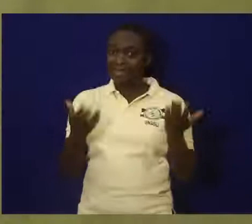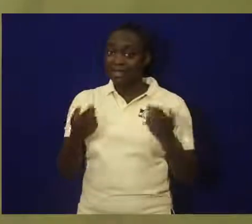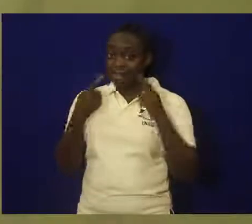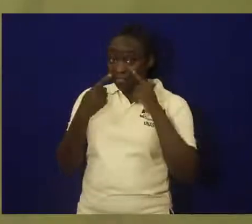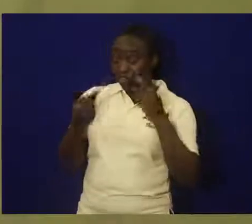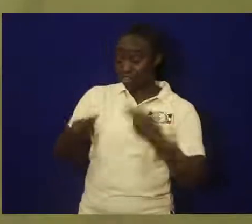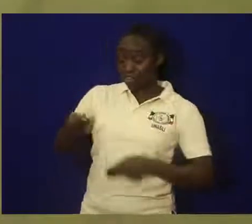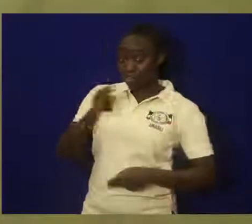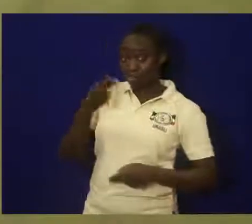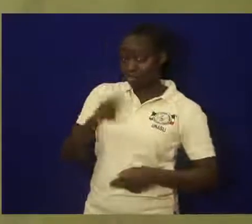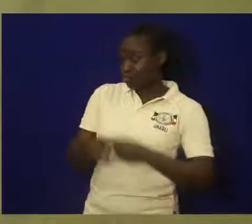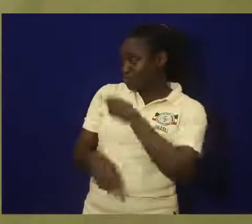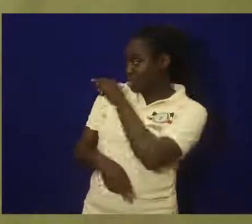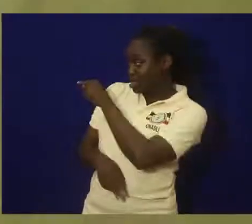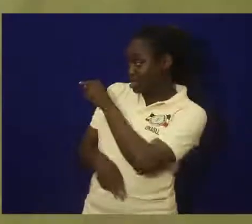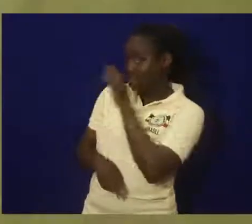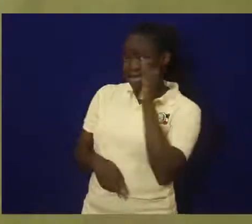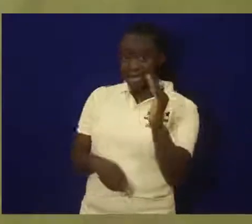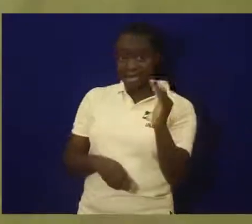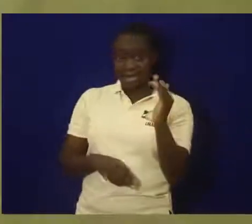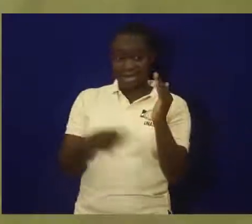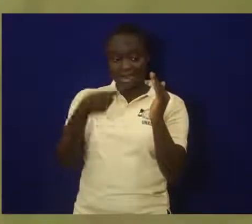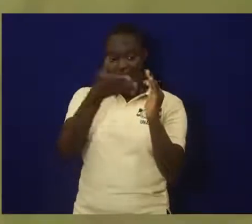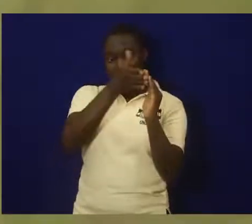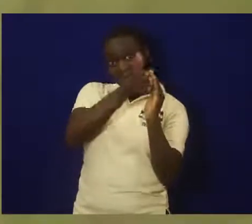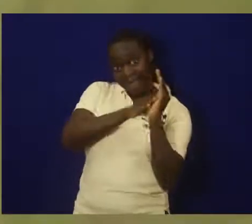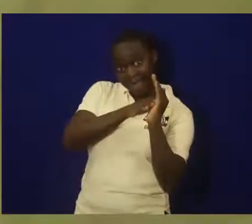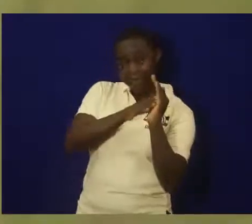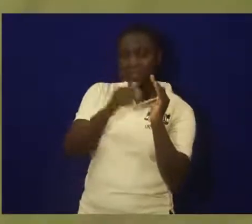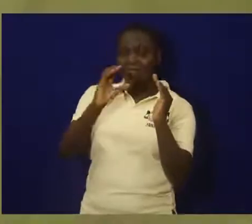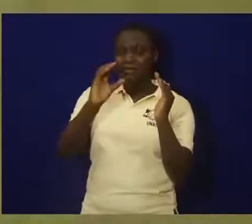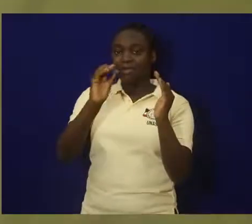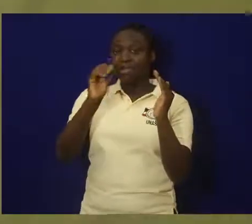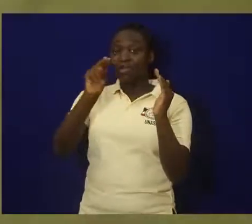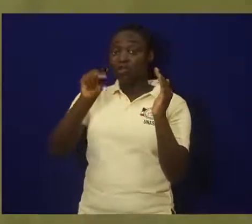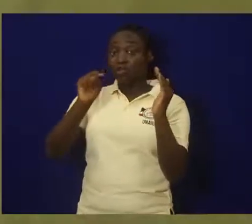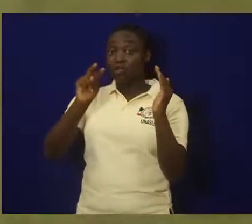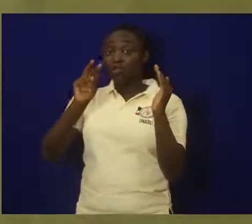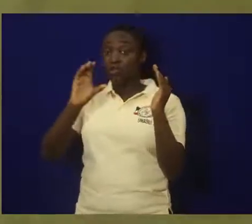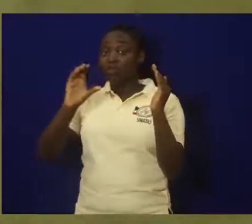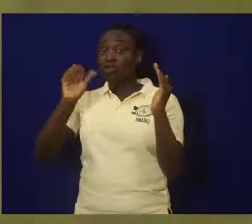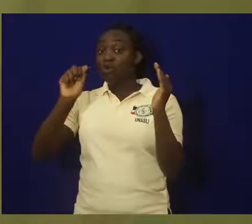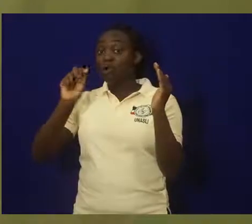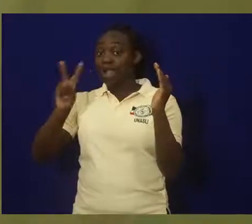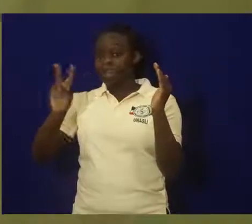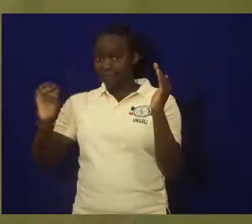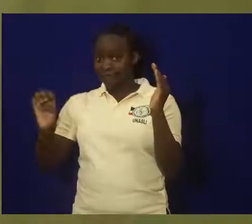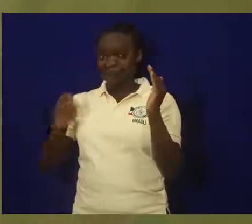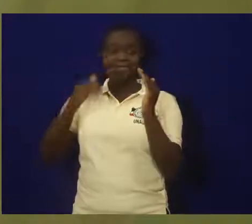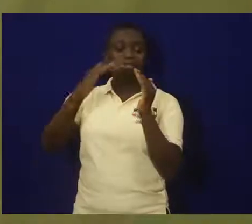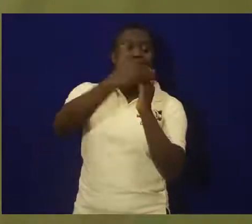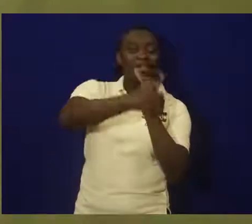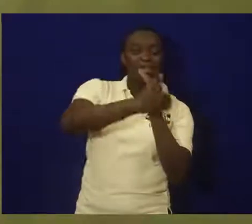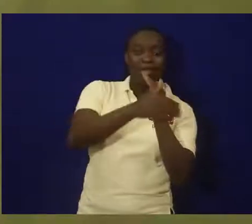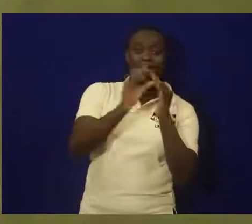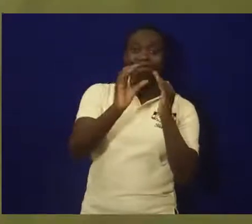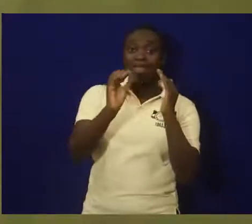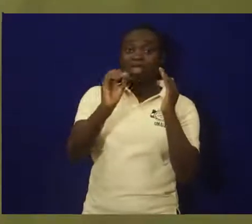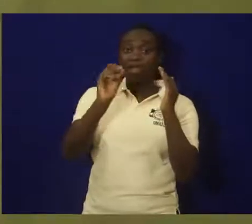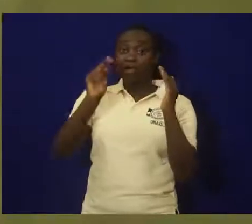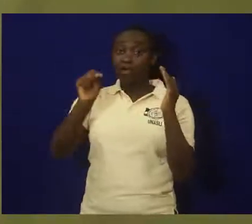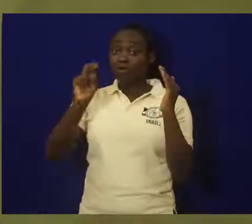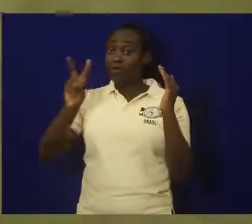back to my spoon, this is concave, this is convex.